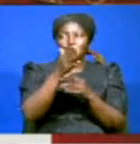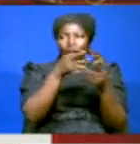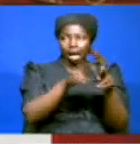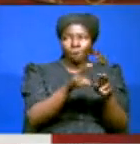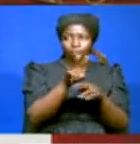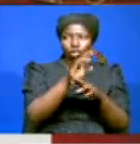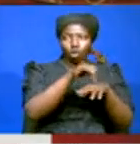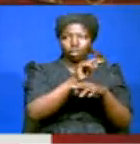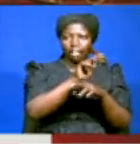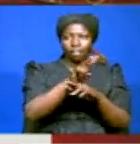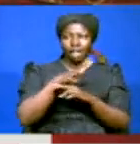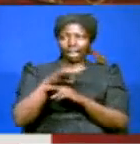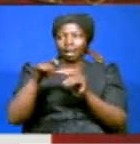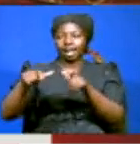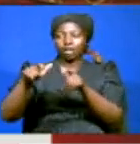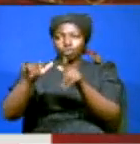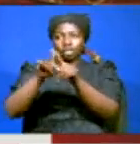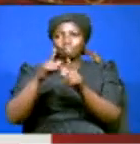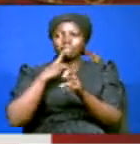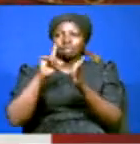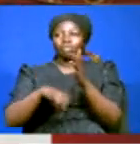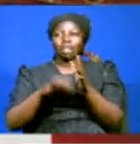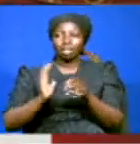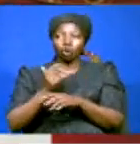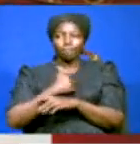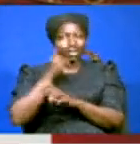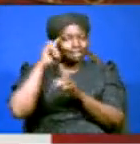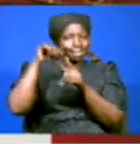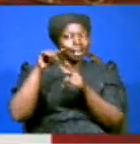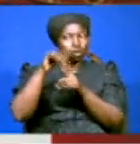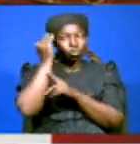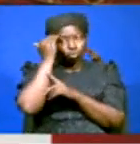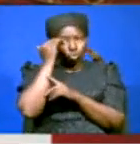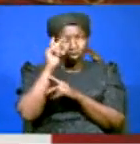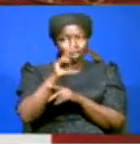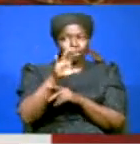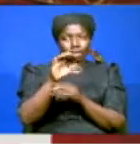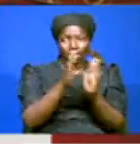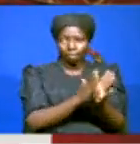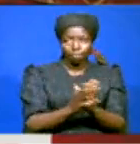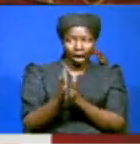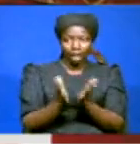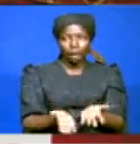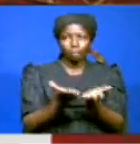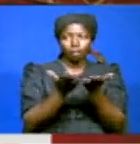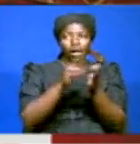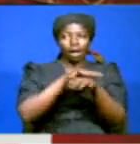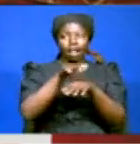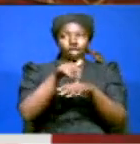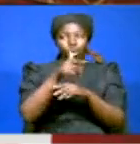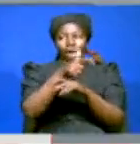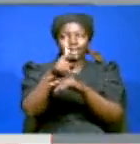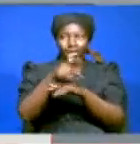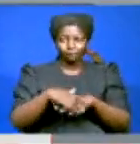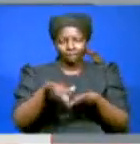and radio. He added that the committee intended to know the plan for KBC in enhancing national coverage. Maina,